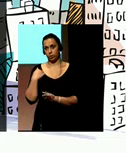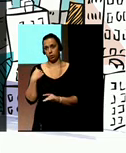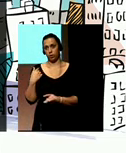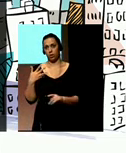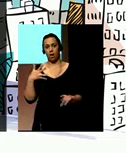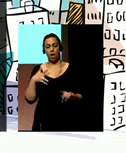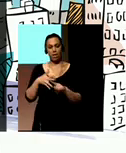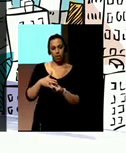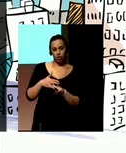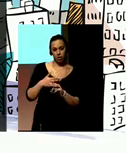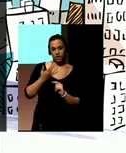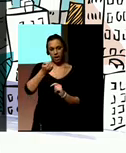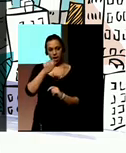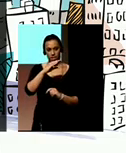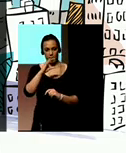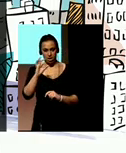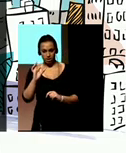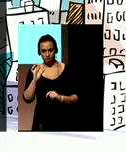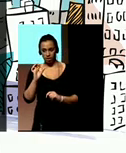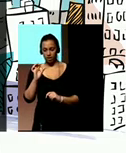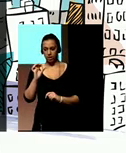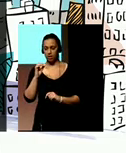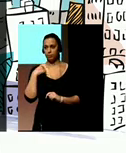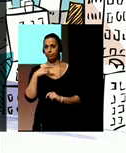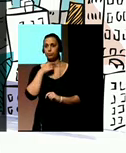And also, as a small